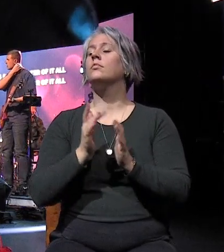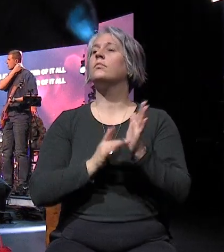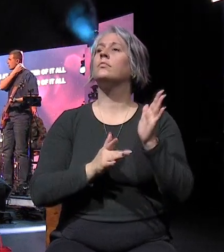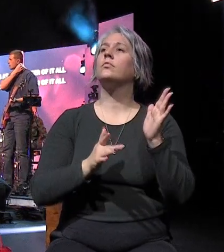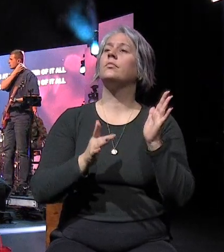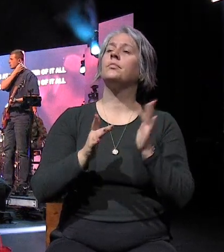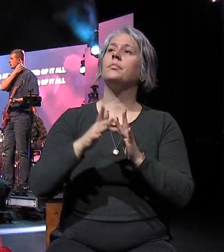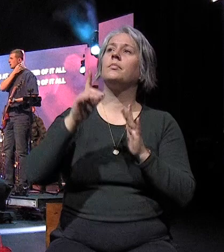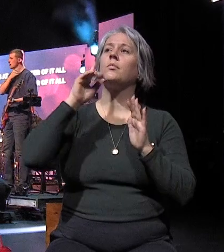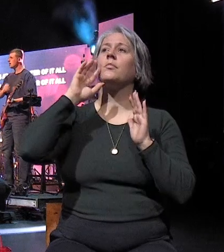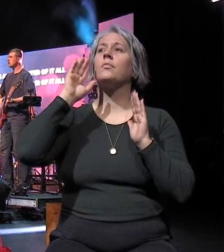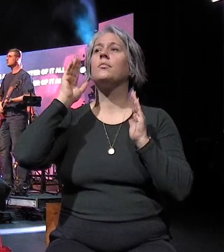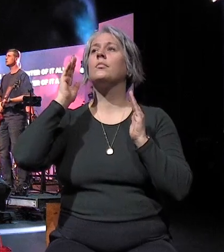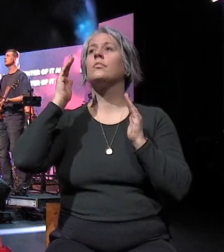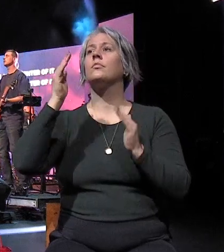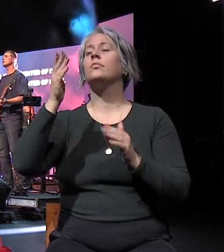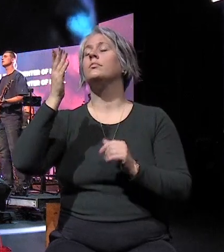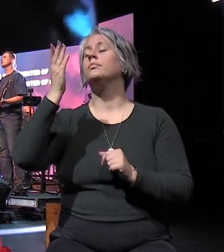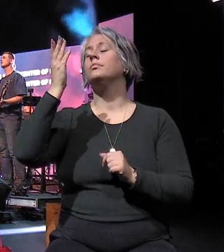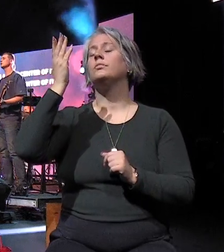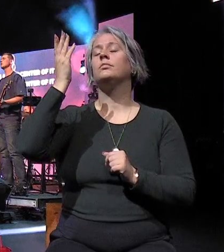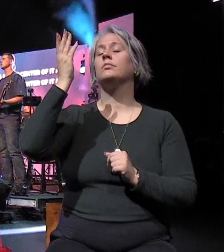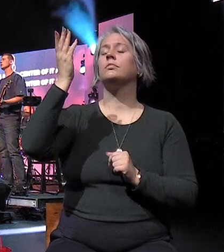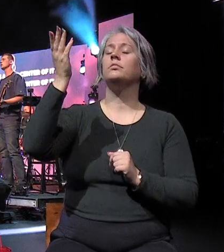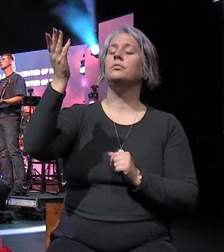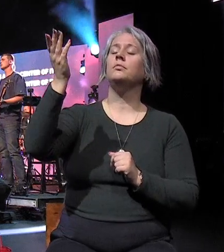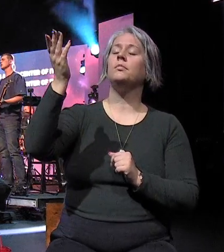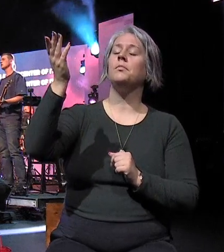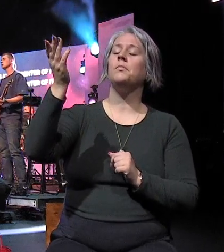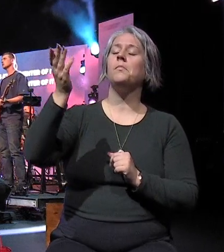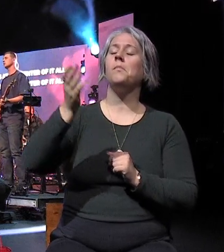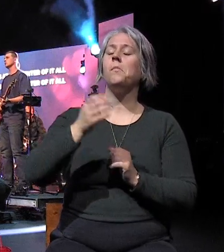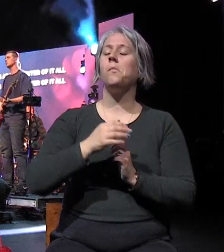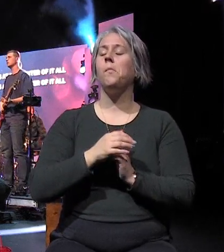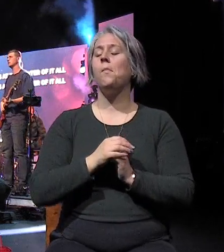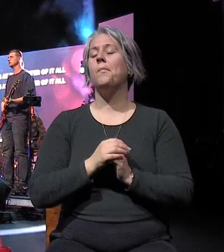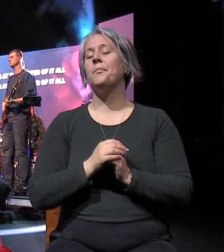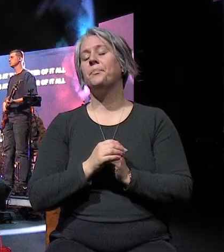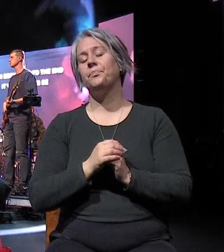Jesus at the center of it all.